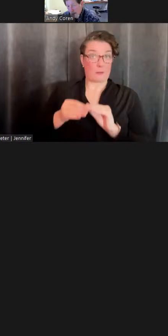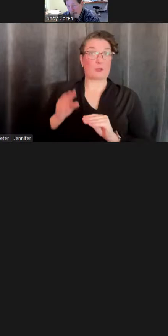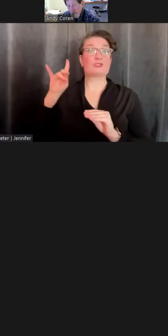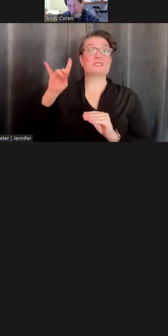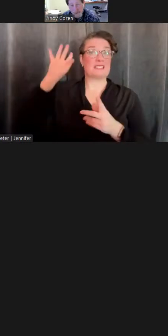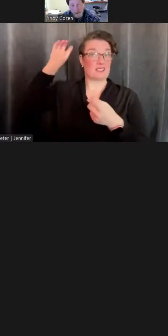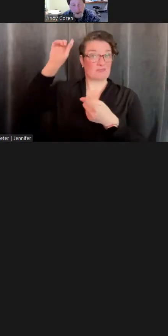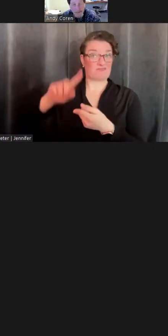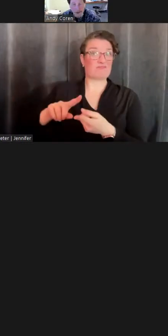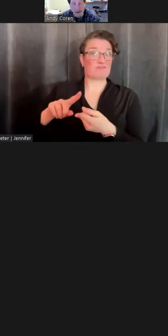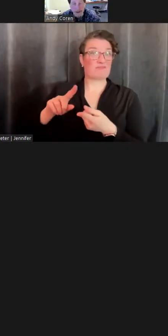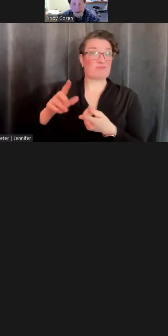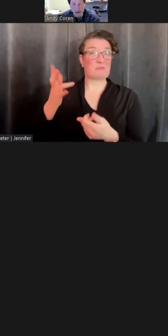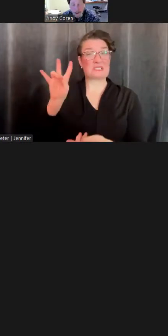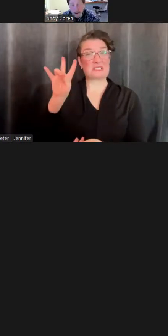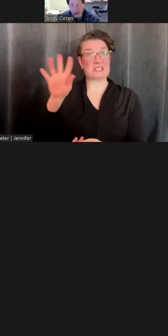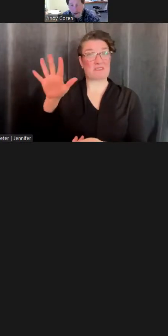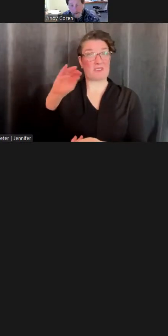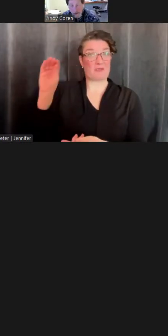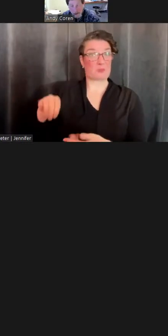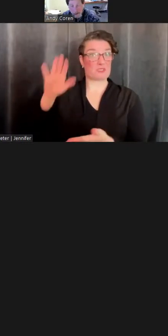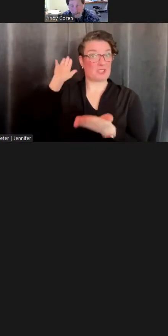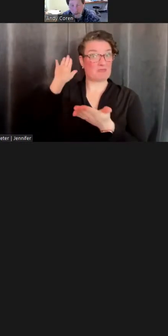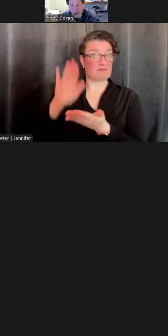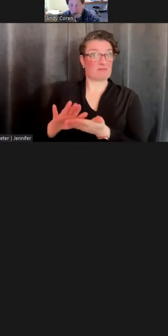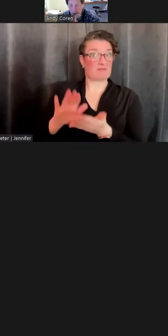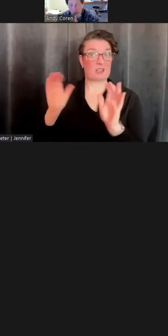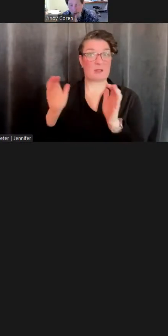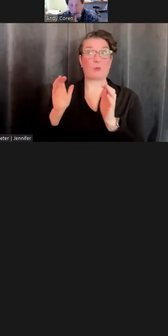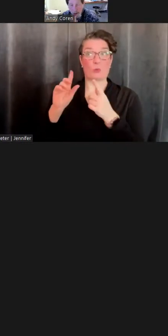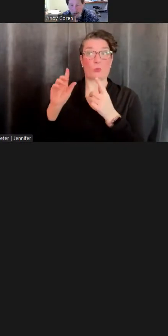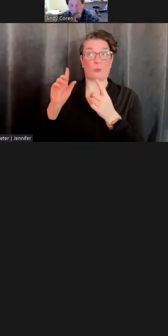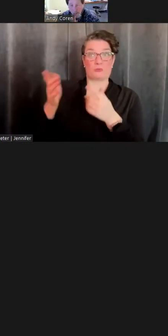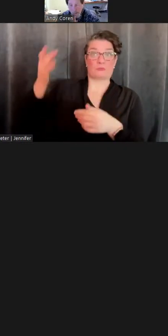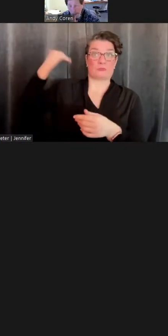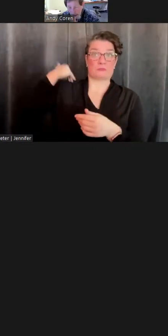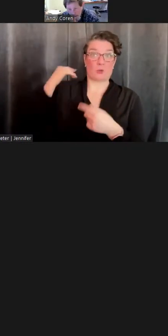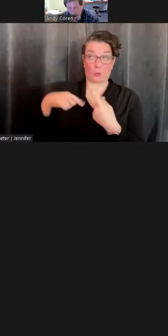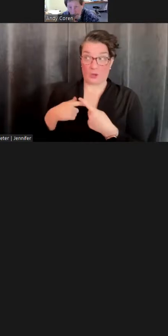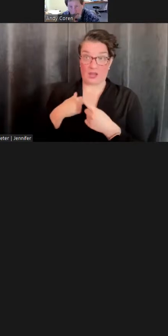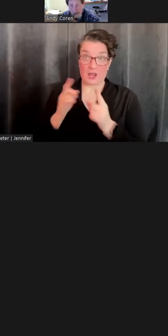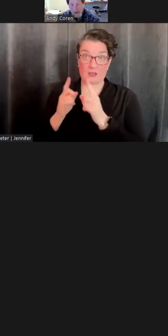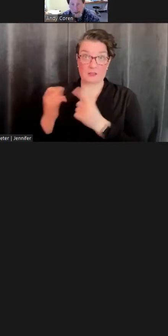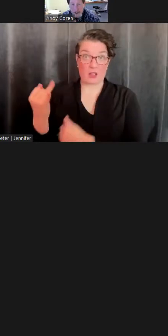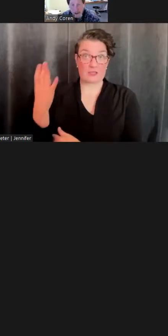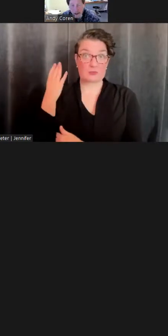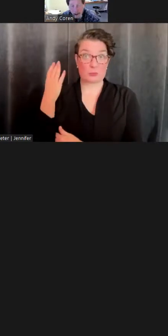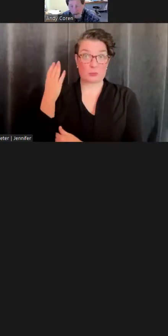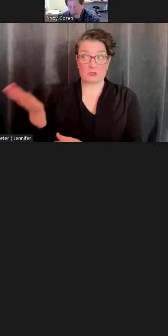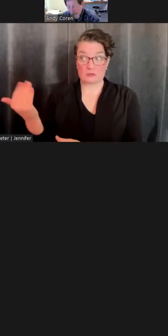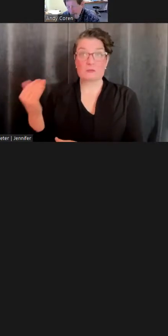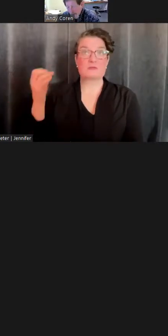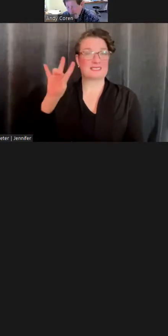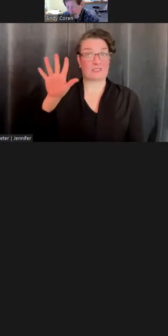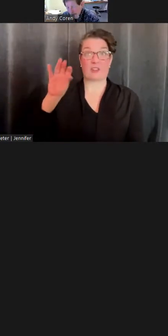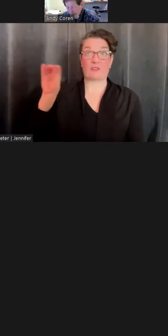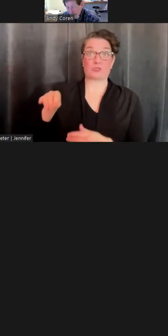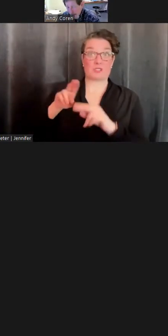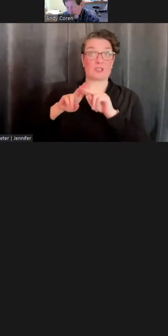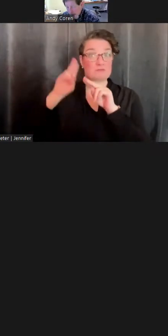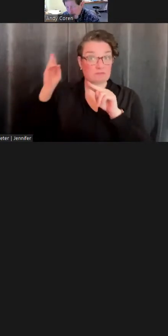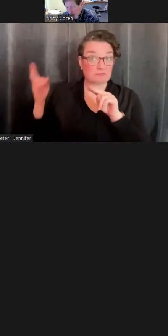down by almost 75% when I talked to them earlier this morning. So we're making progress.